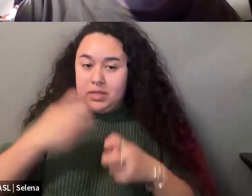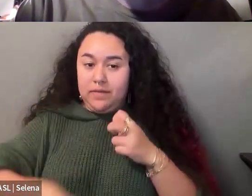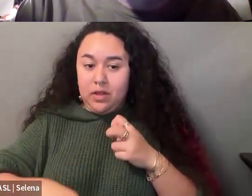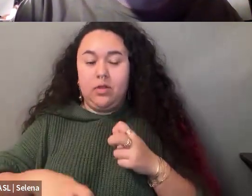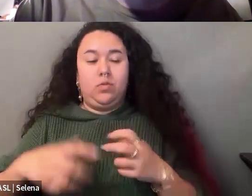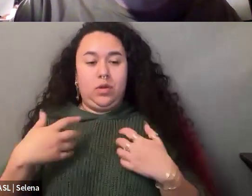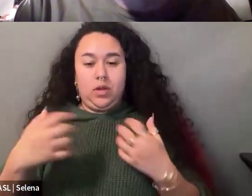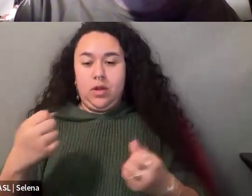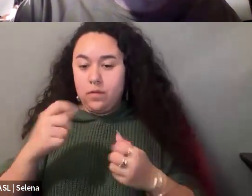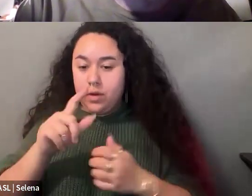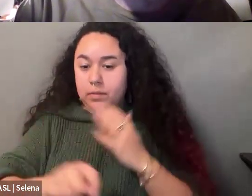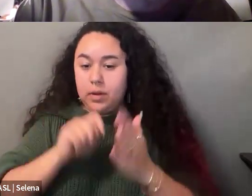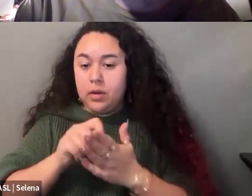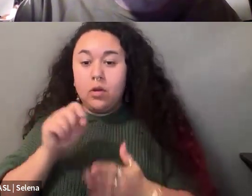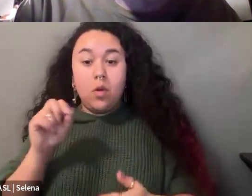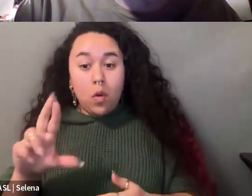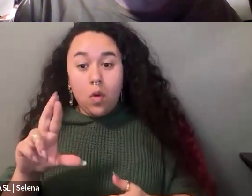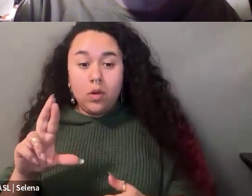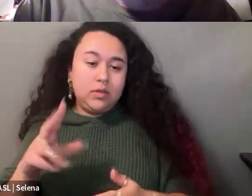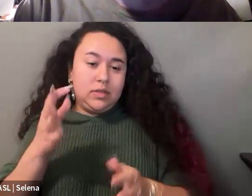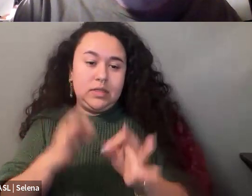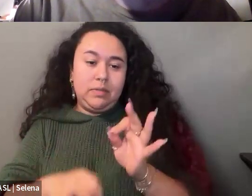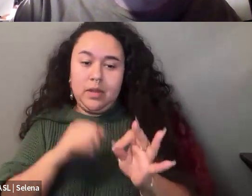difficult recovery period, or it's simply